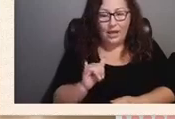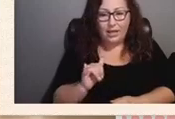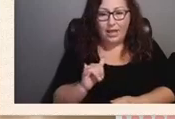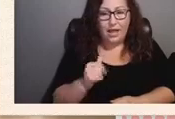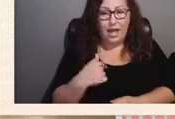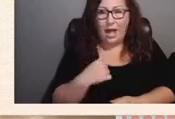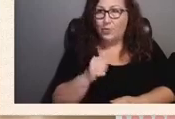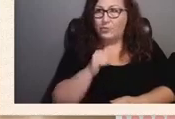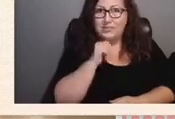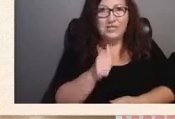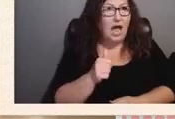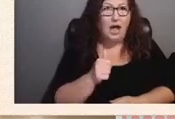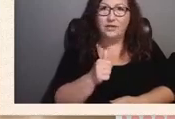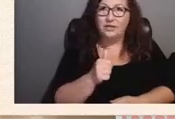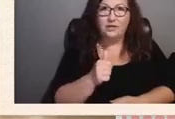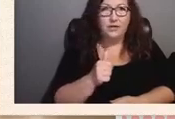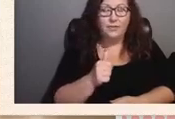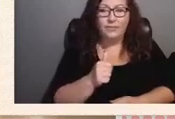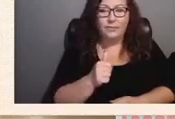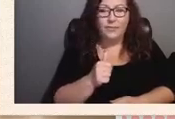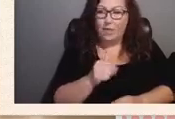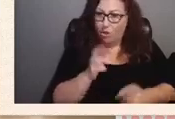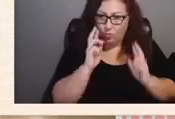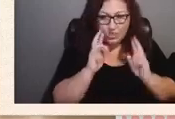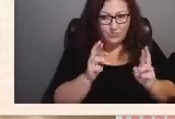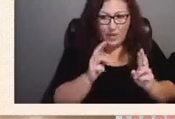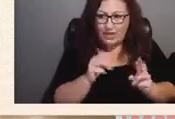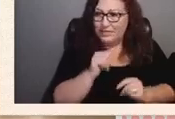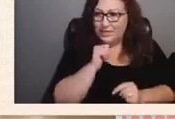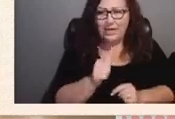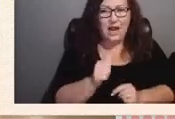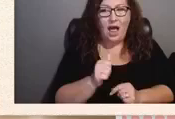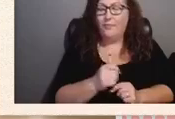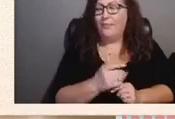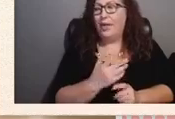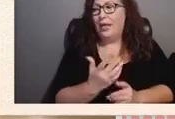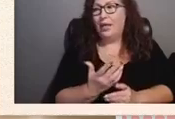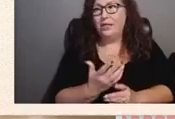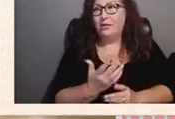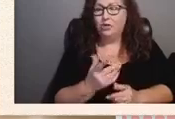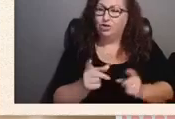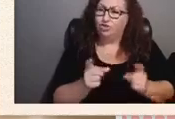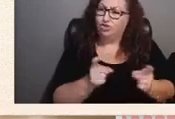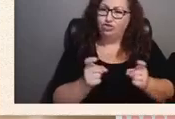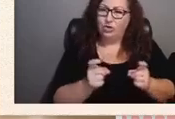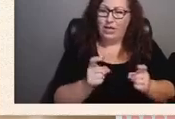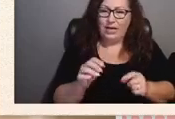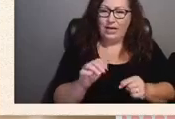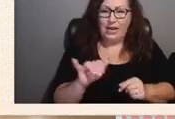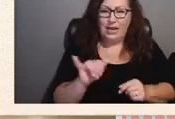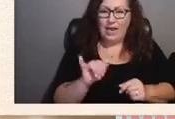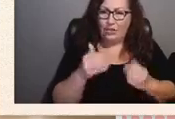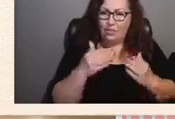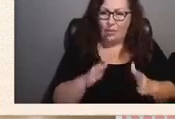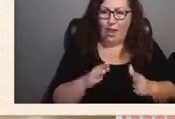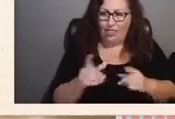being respected or not being treated like the way that they were treating each